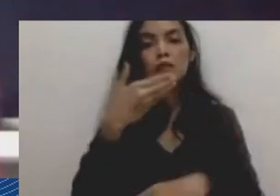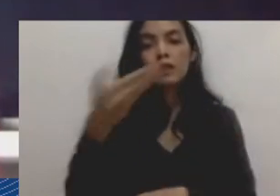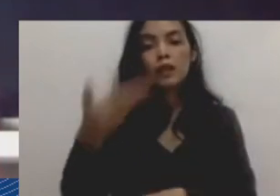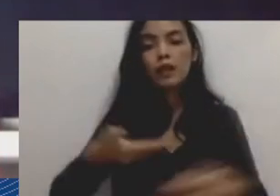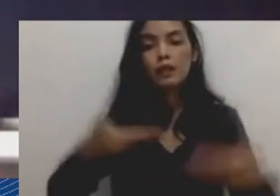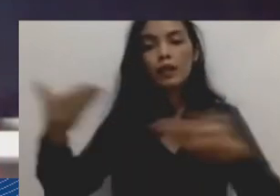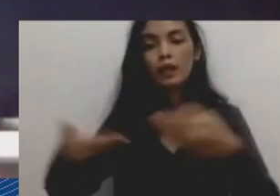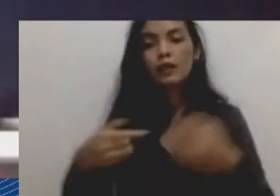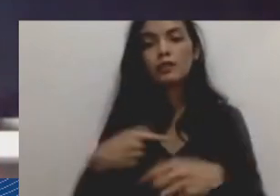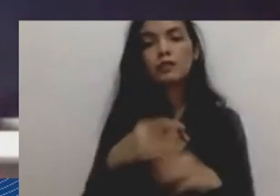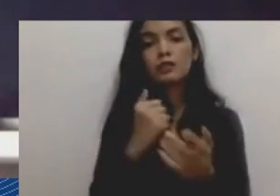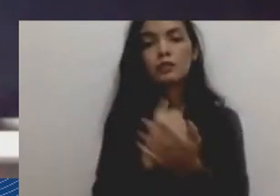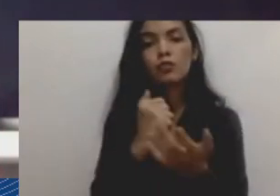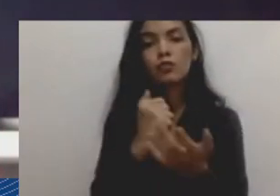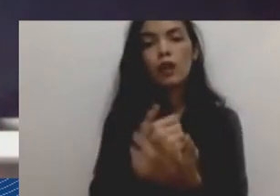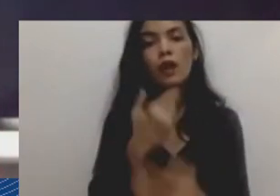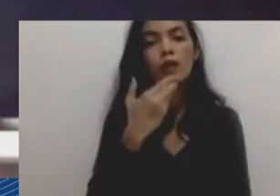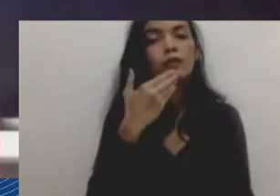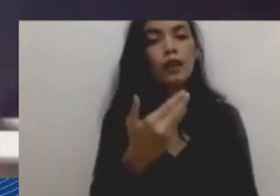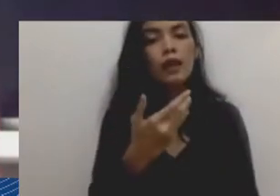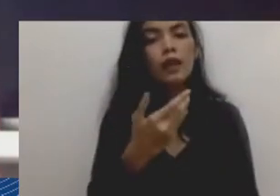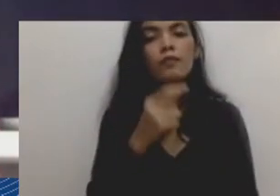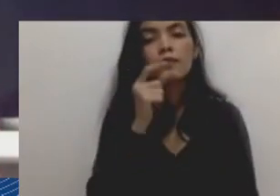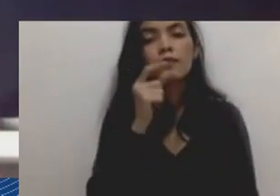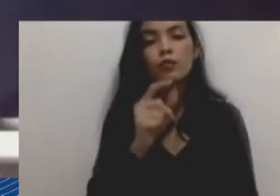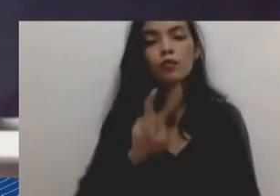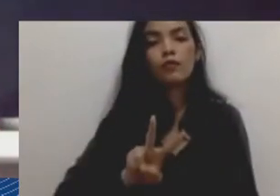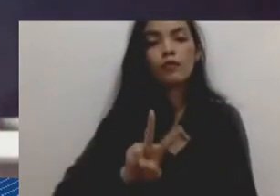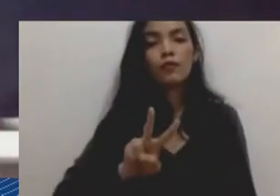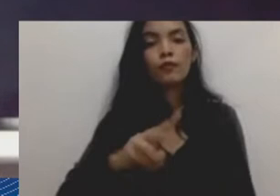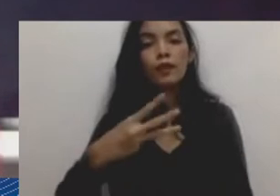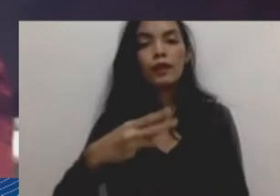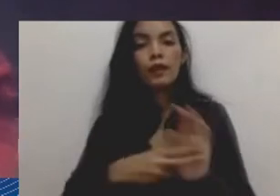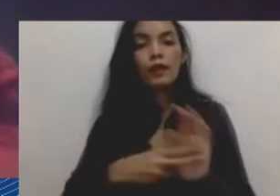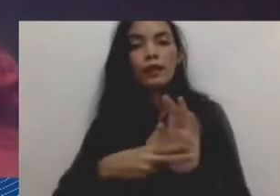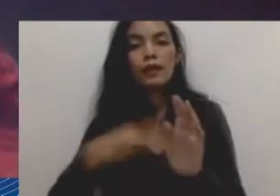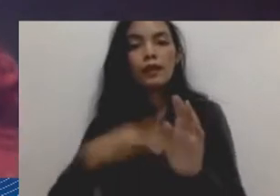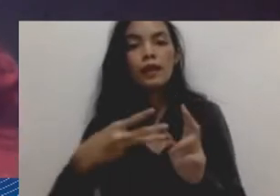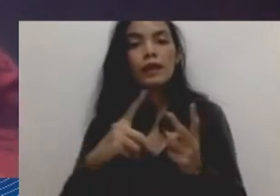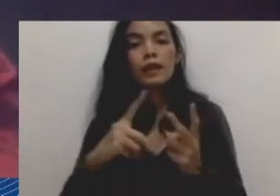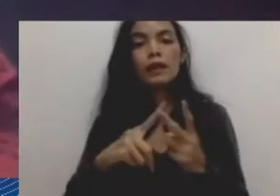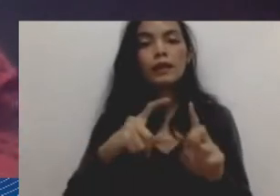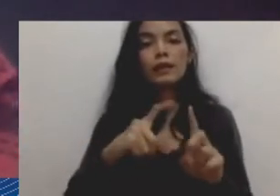have questions for Ibu Fene and Ibu Dia.